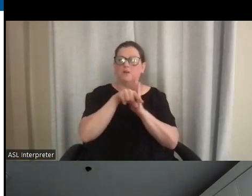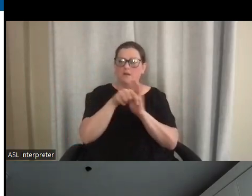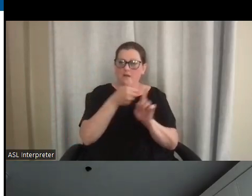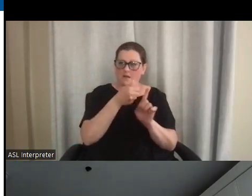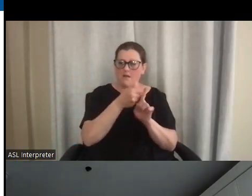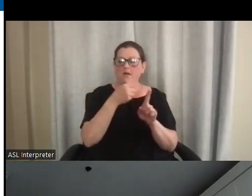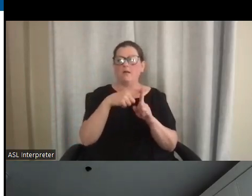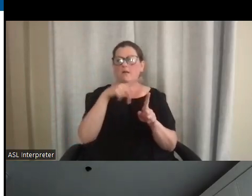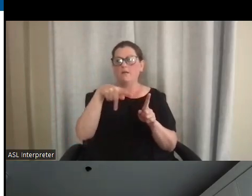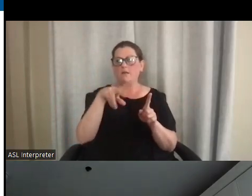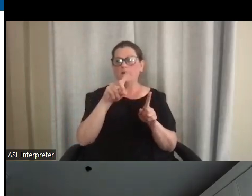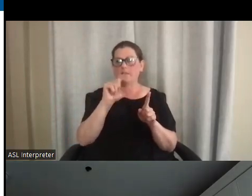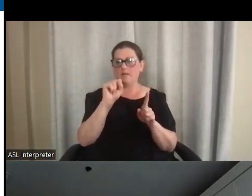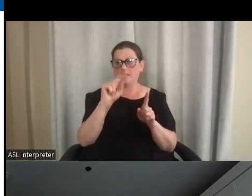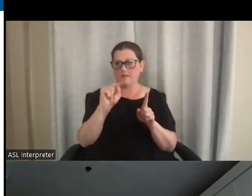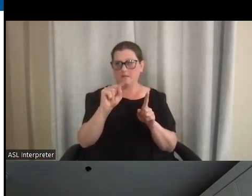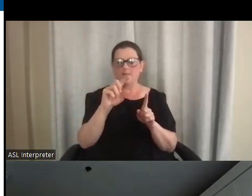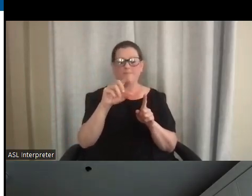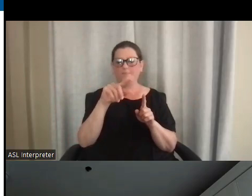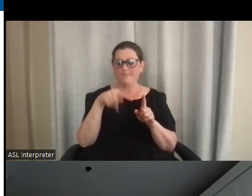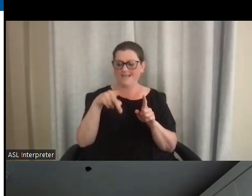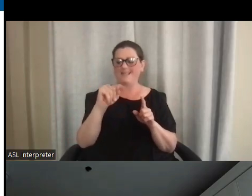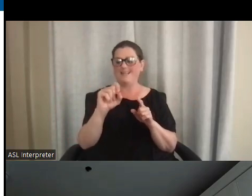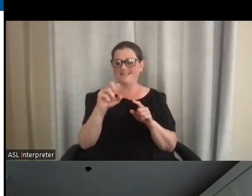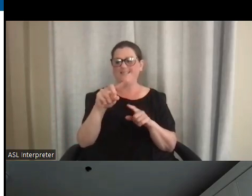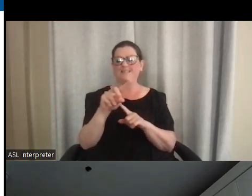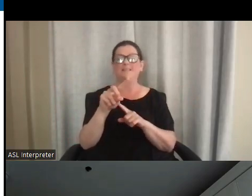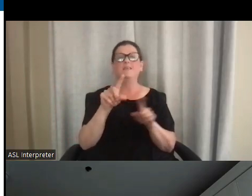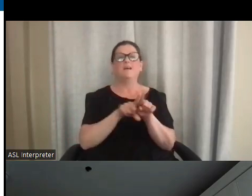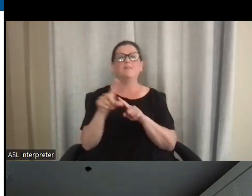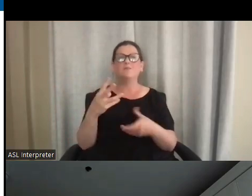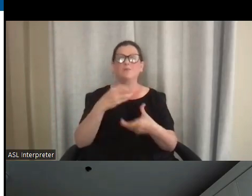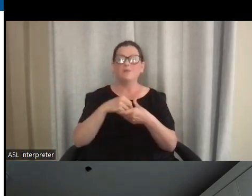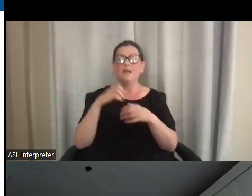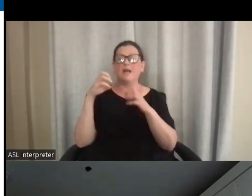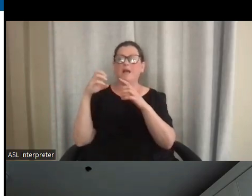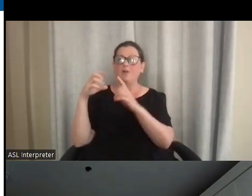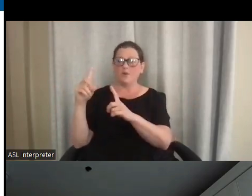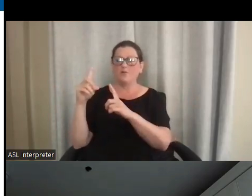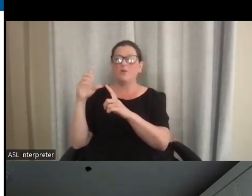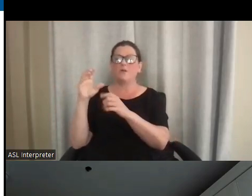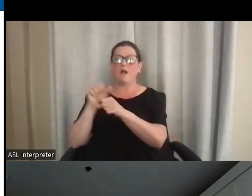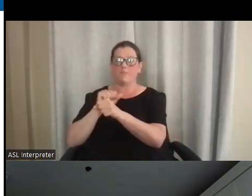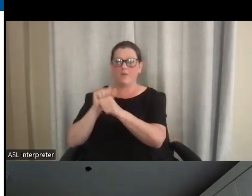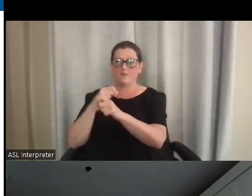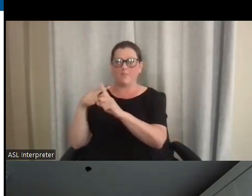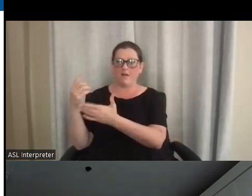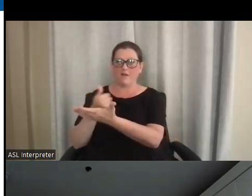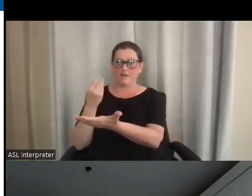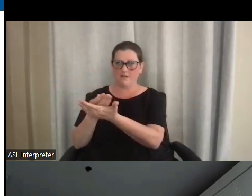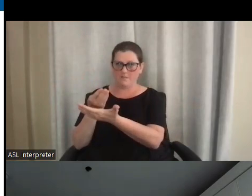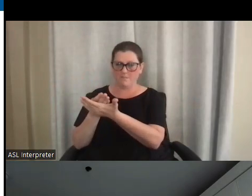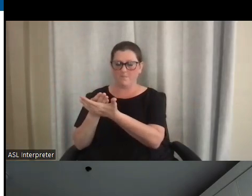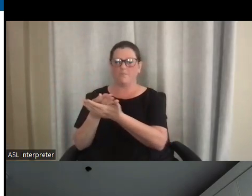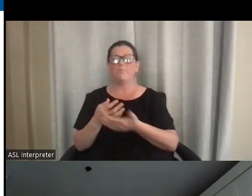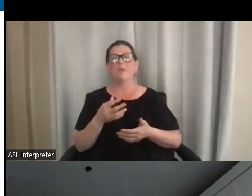this outcomes image, and then opportunities also includes education, occupation, and income. From all of these studies, we know there